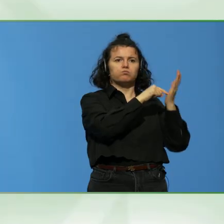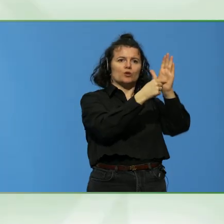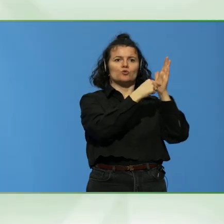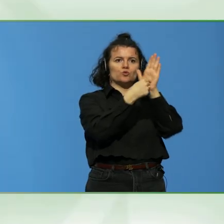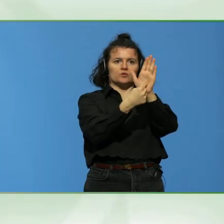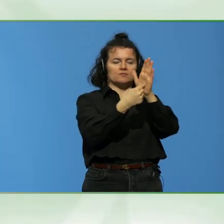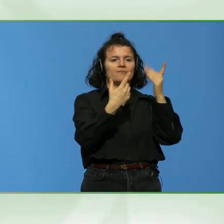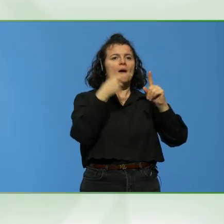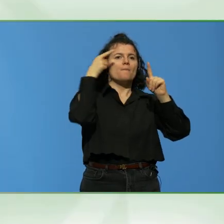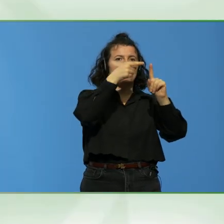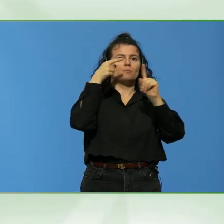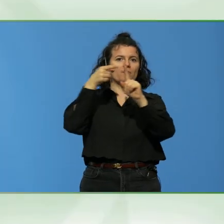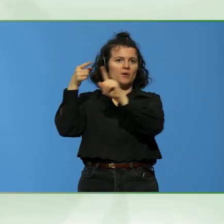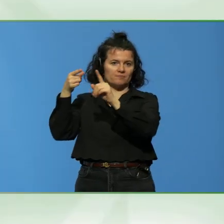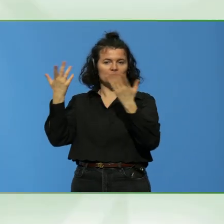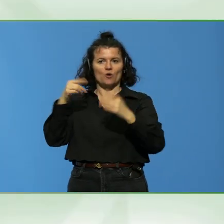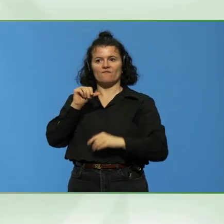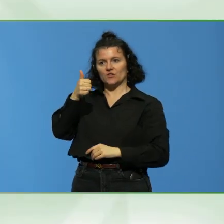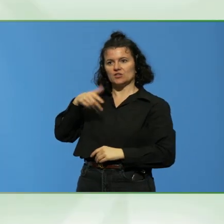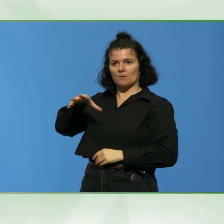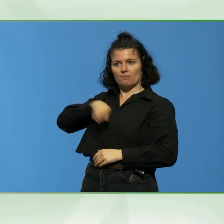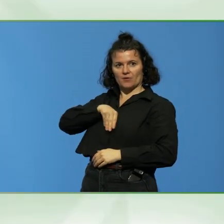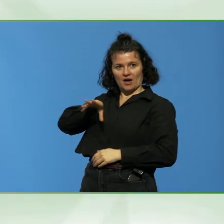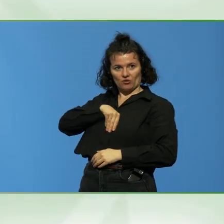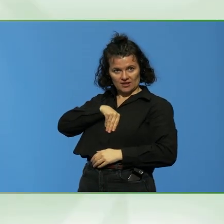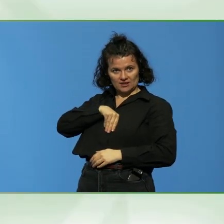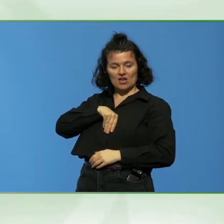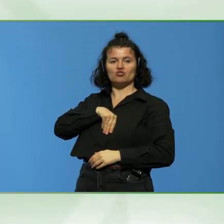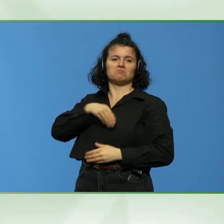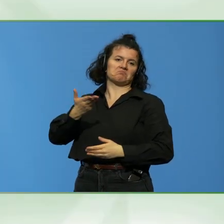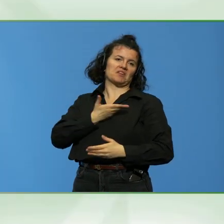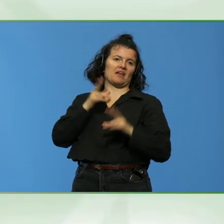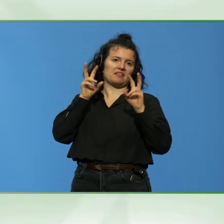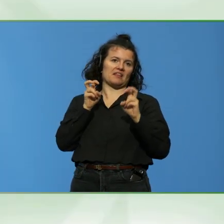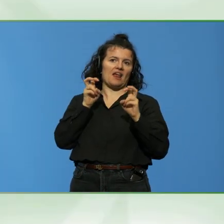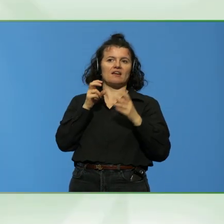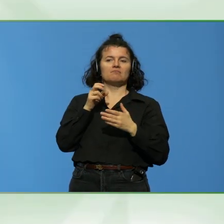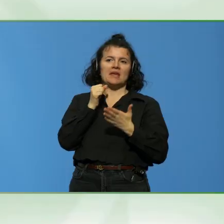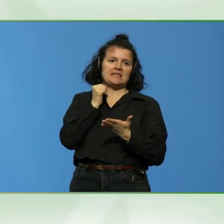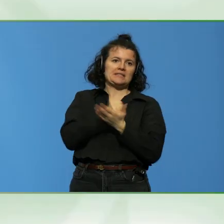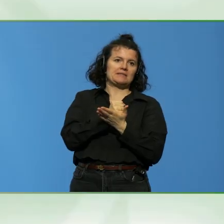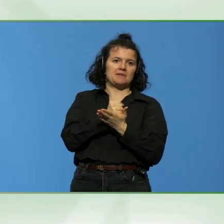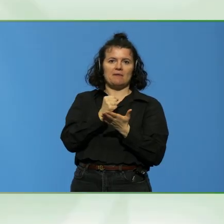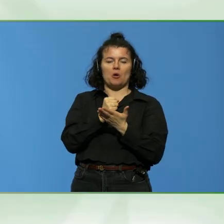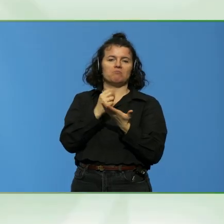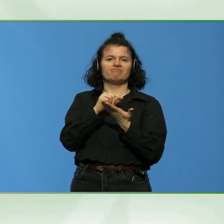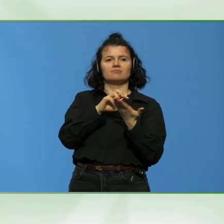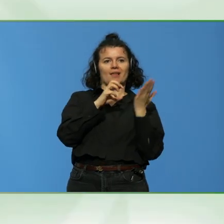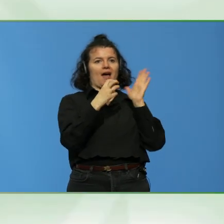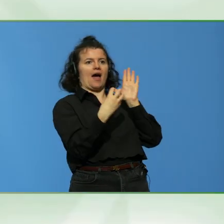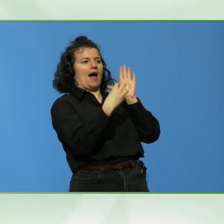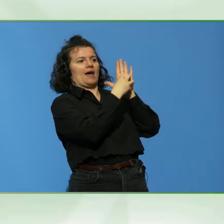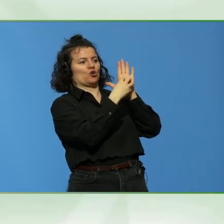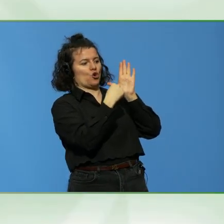reach a level of accreditation and they can get like a little stamp or an icon at the end of the production that says this was made inclusively,